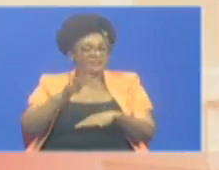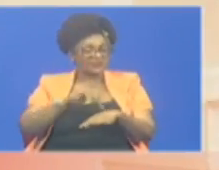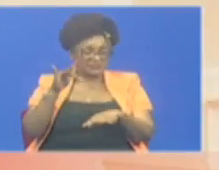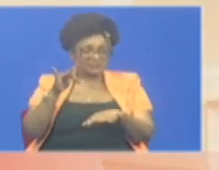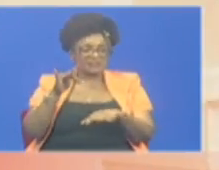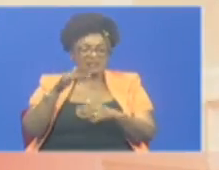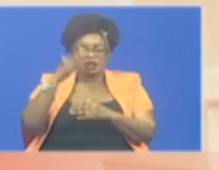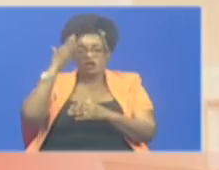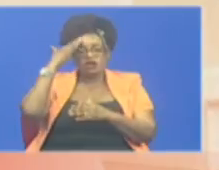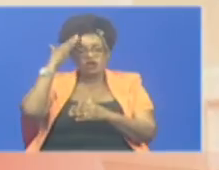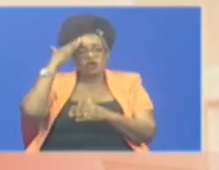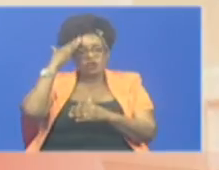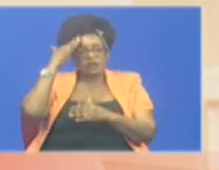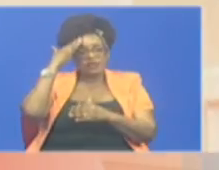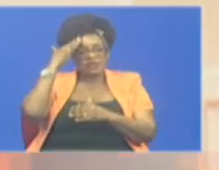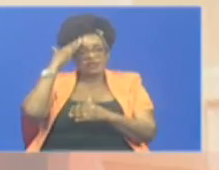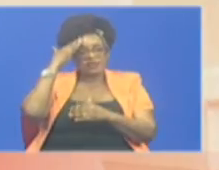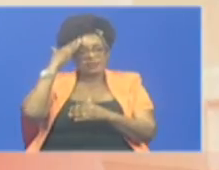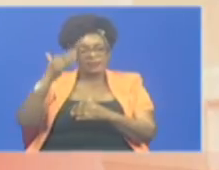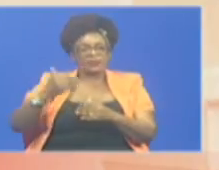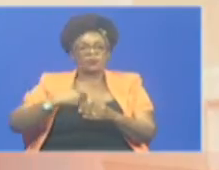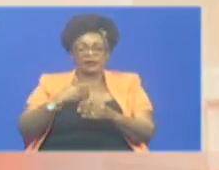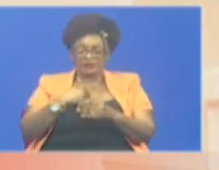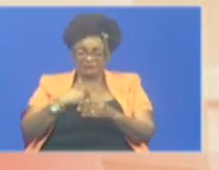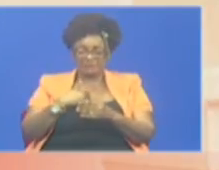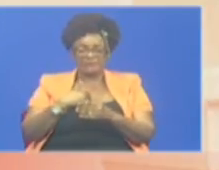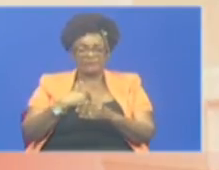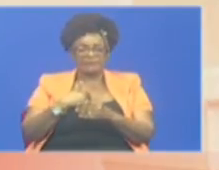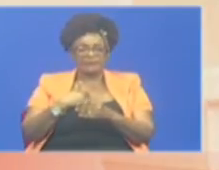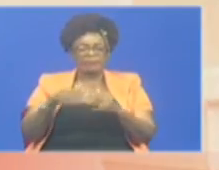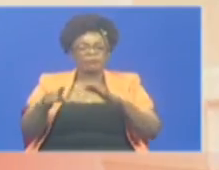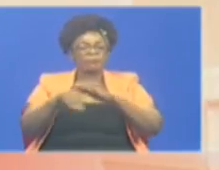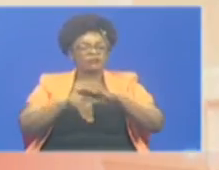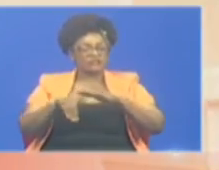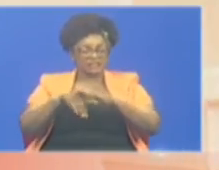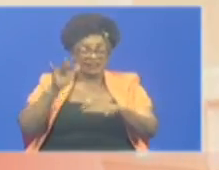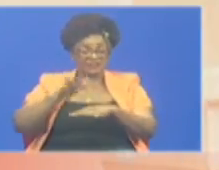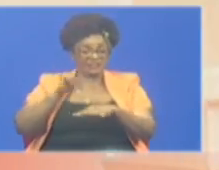knowing that they are disproportionately affected.